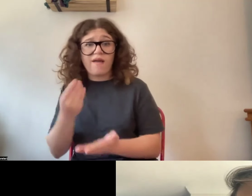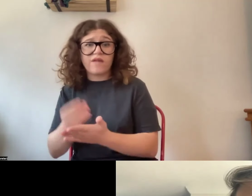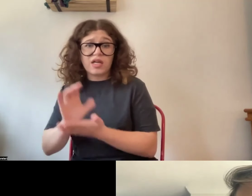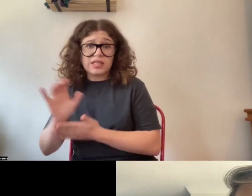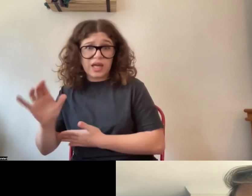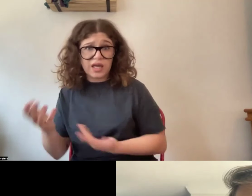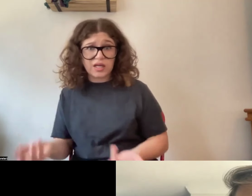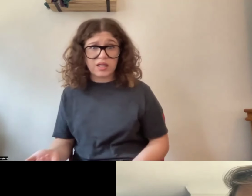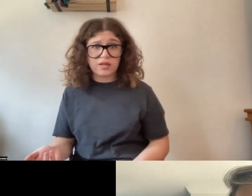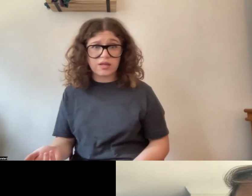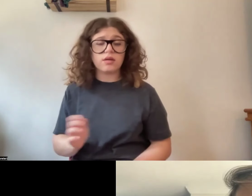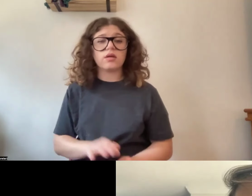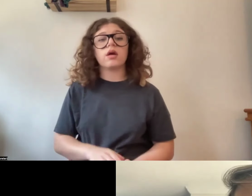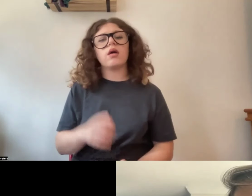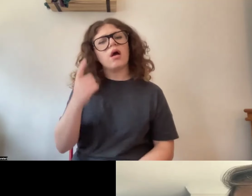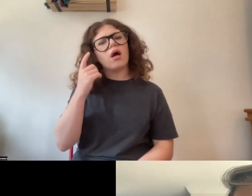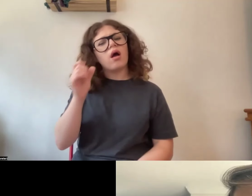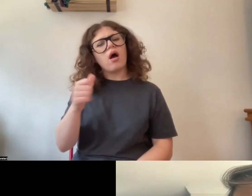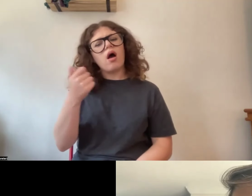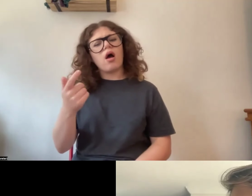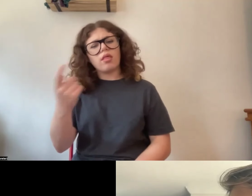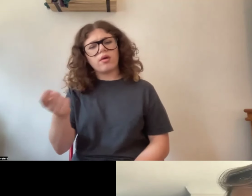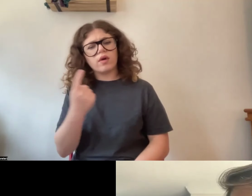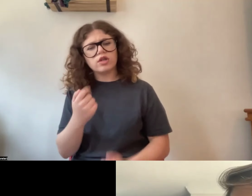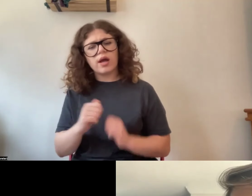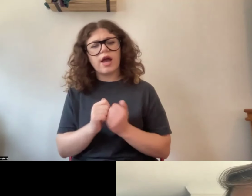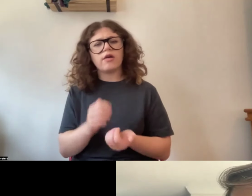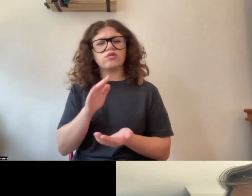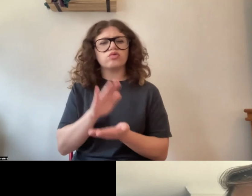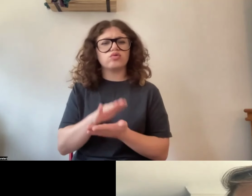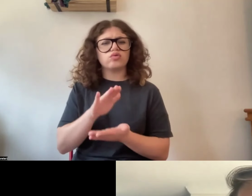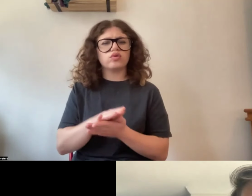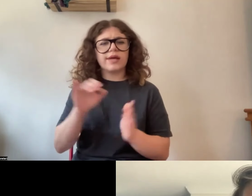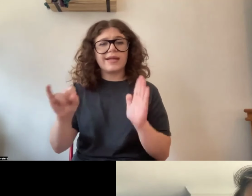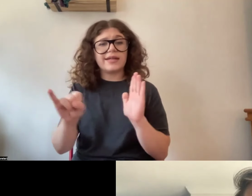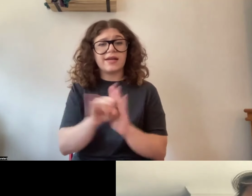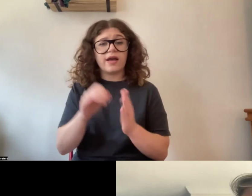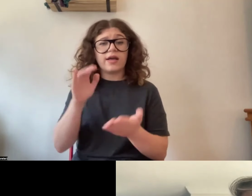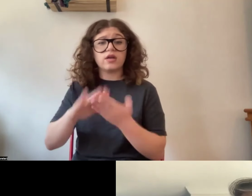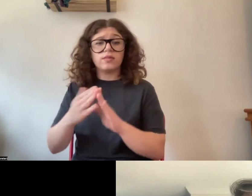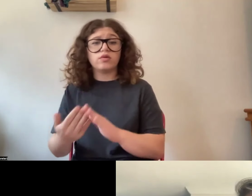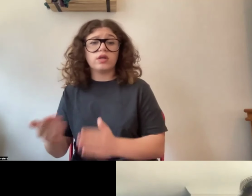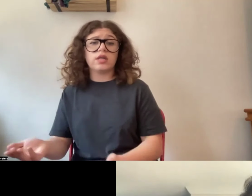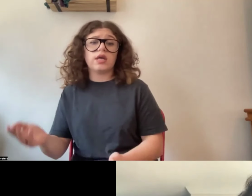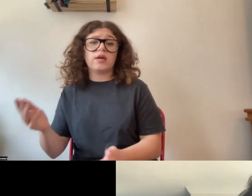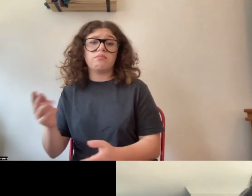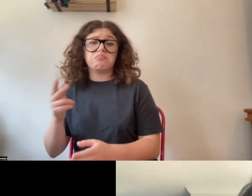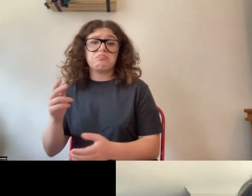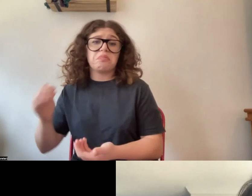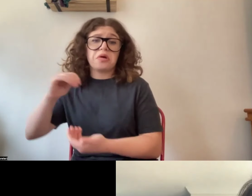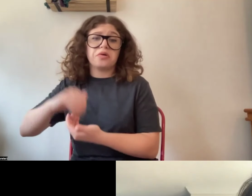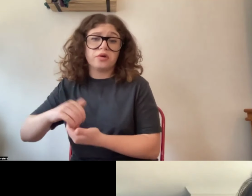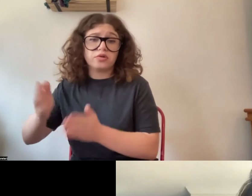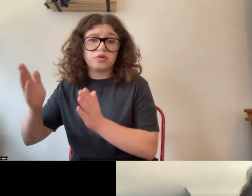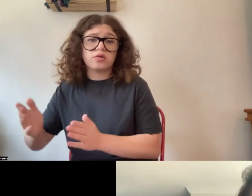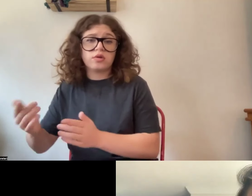And I think the other question was, how do schools identify community partners to bring in? So there is a list